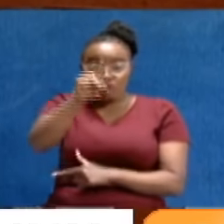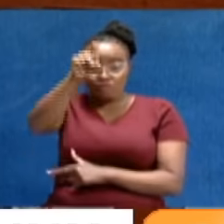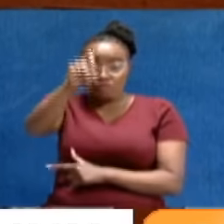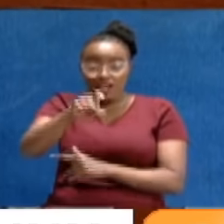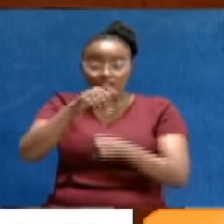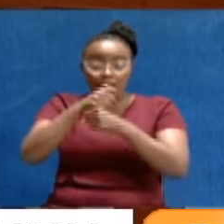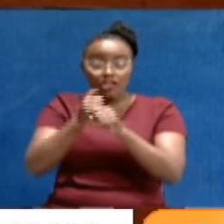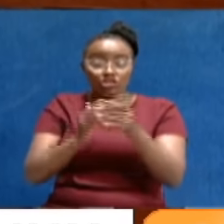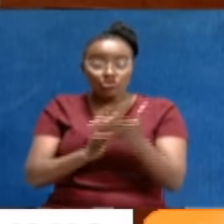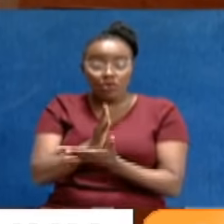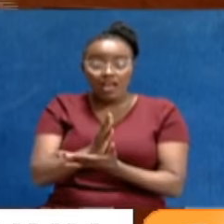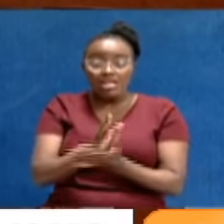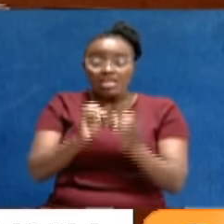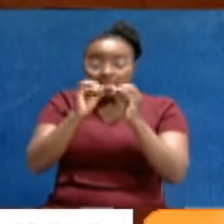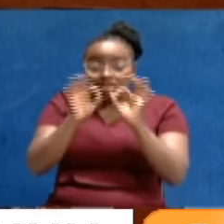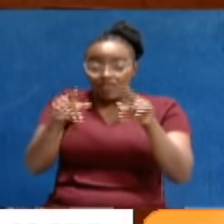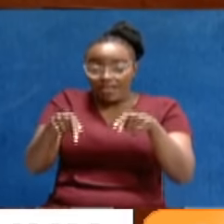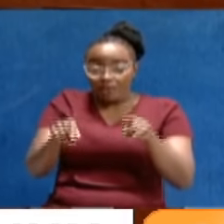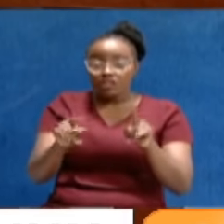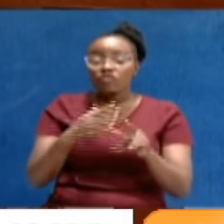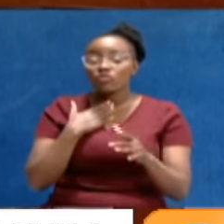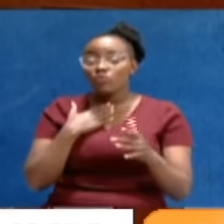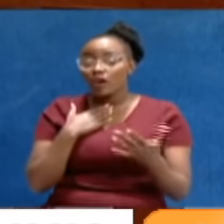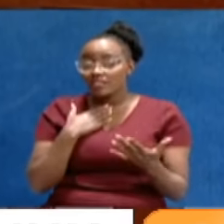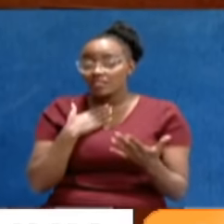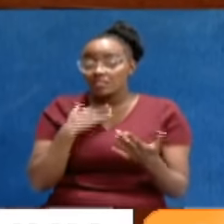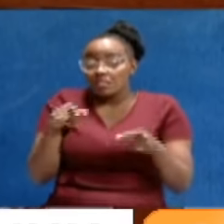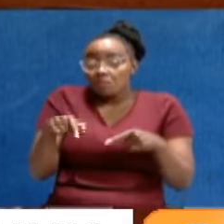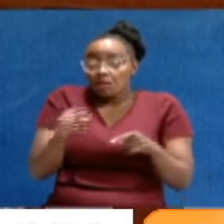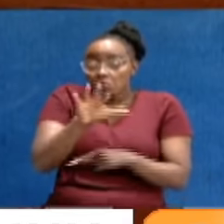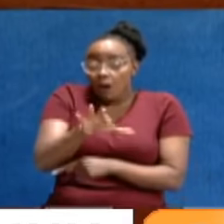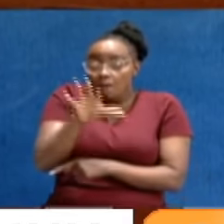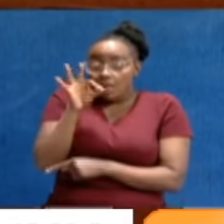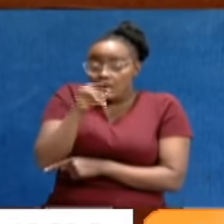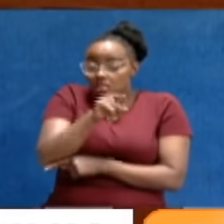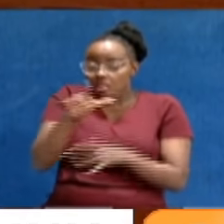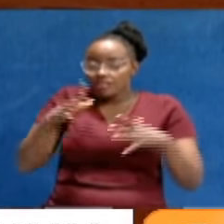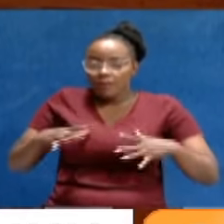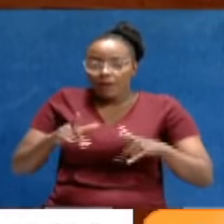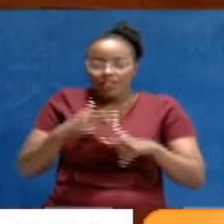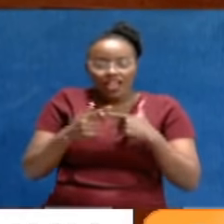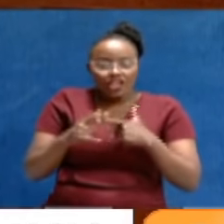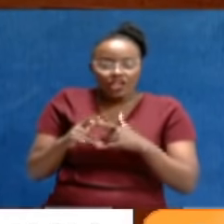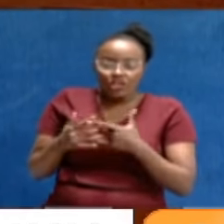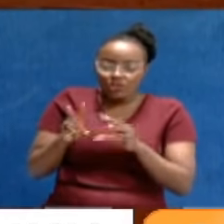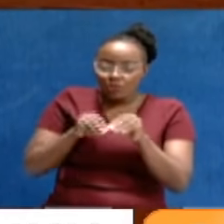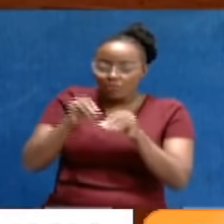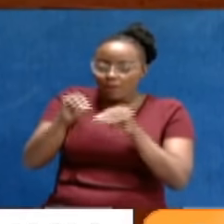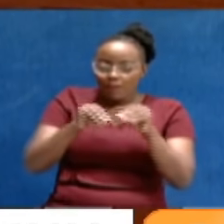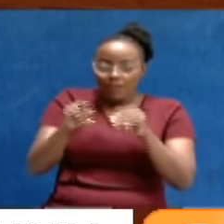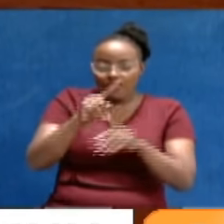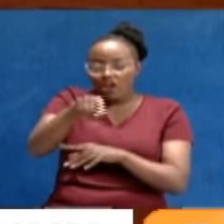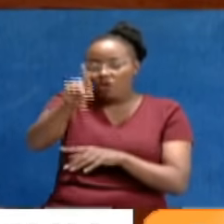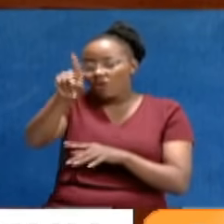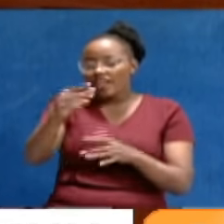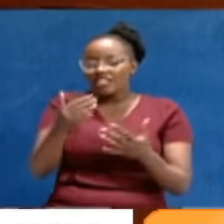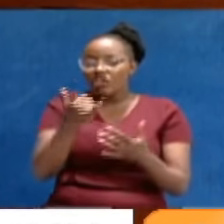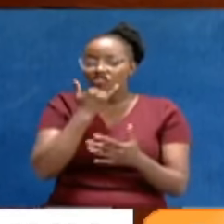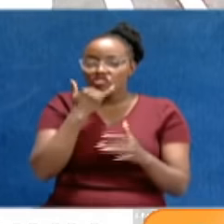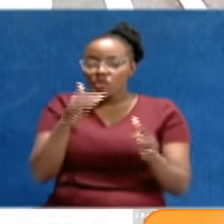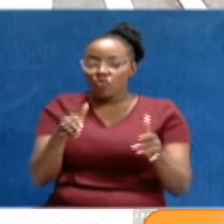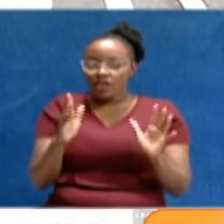to ensure that if they are the ones you want them to pick these people, then write it in the Jeff in the law. Well,